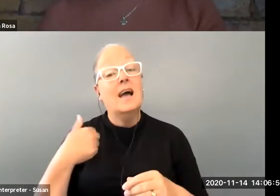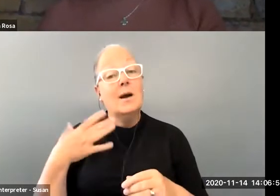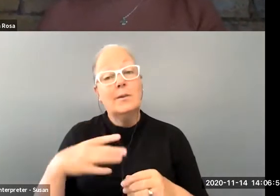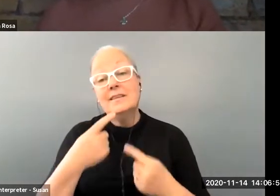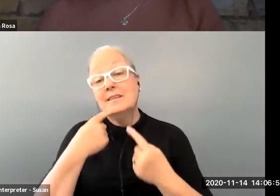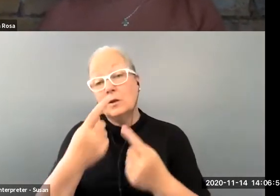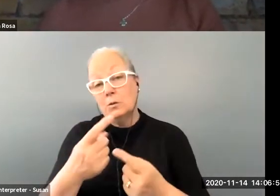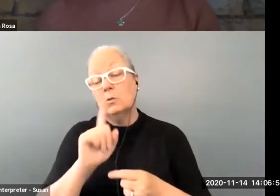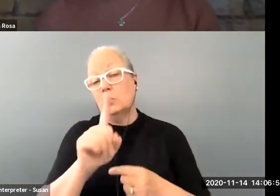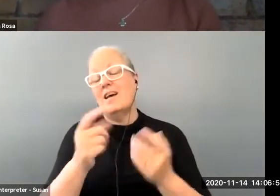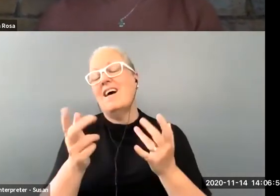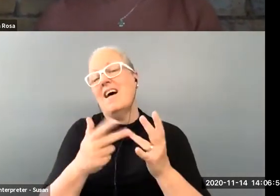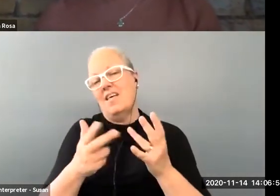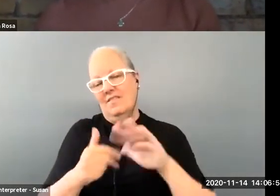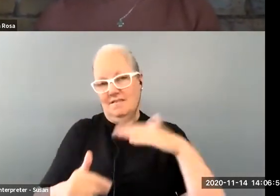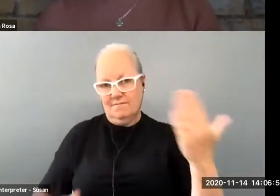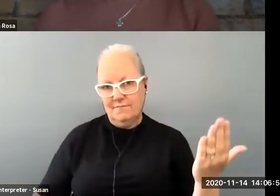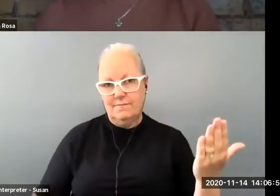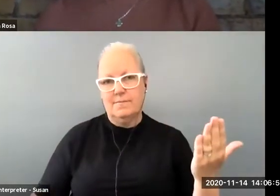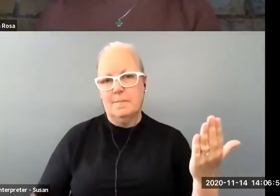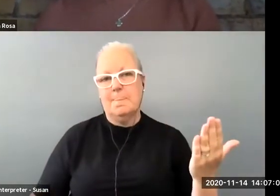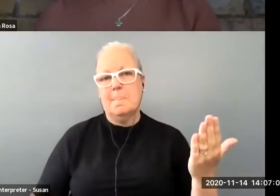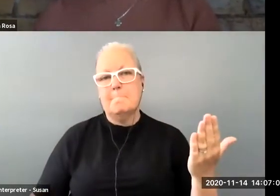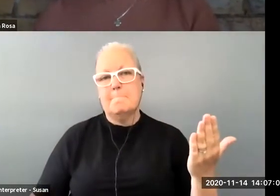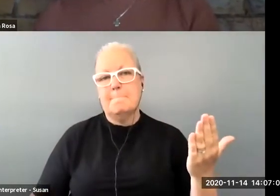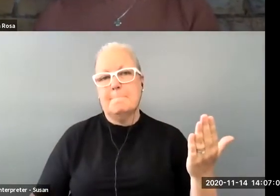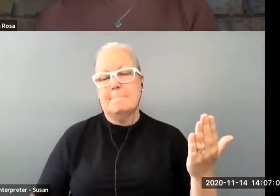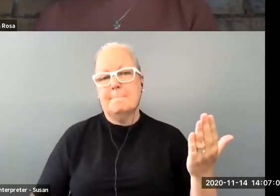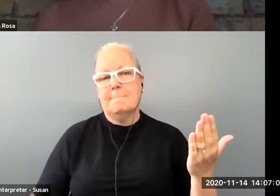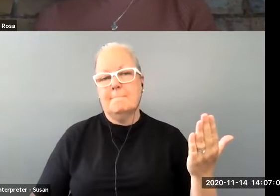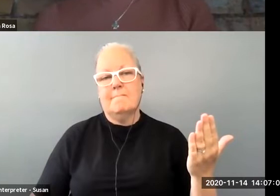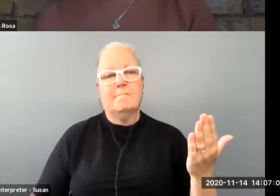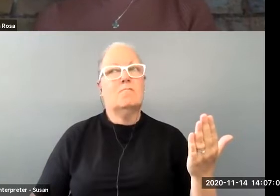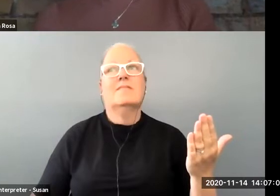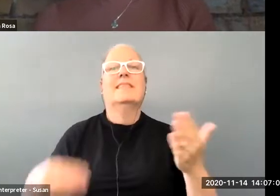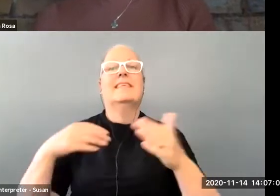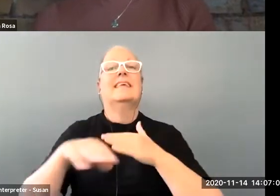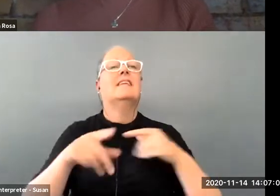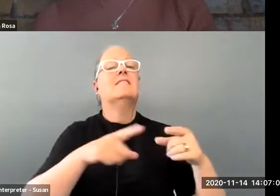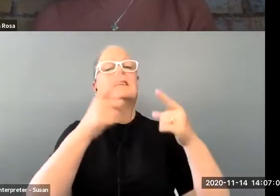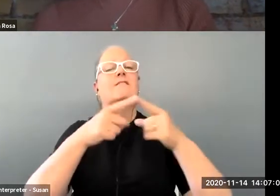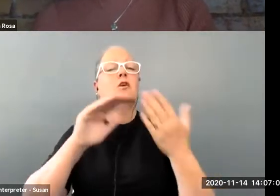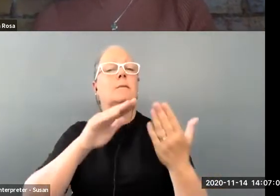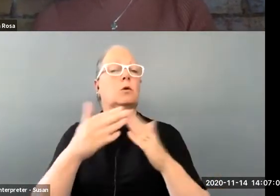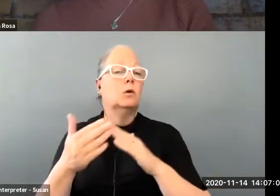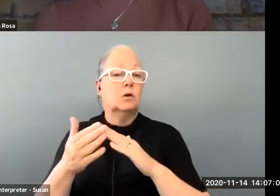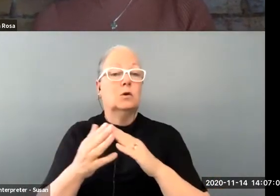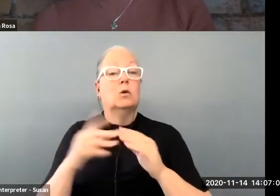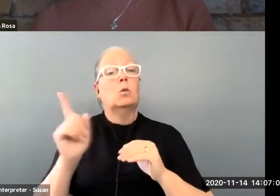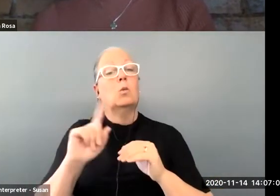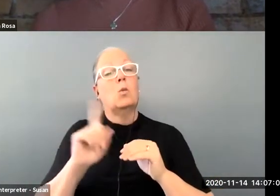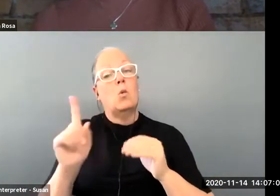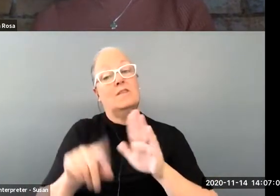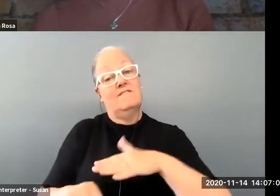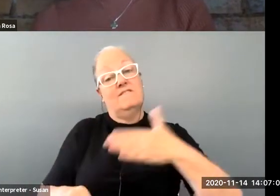flip side that, you know, and in all communities, on the flip side of that, just